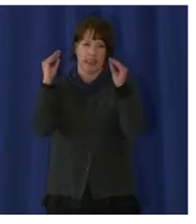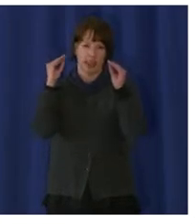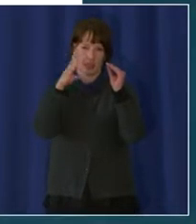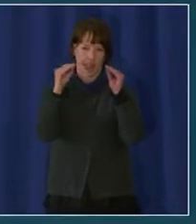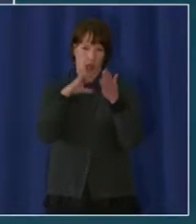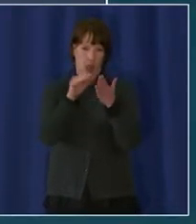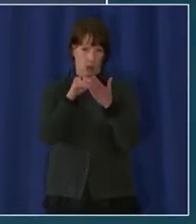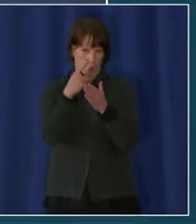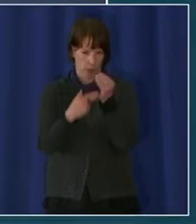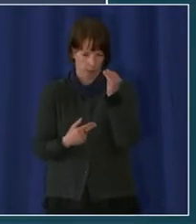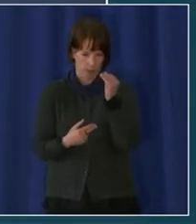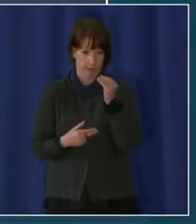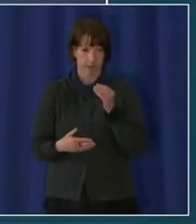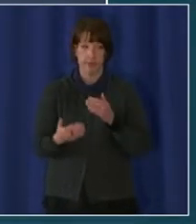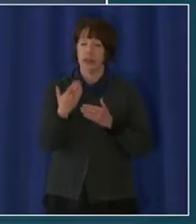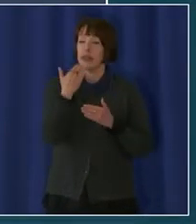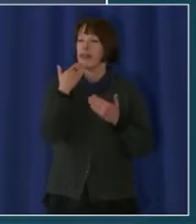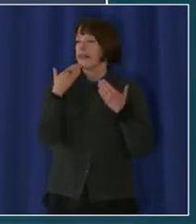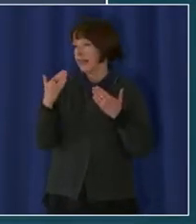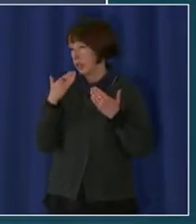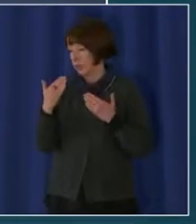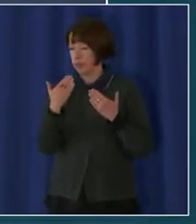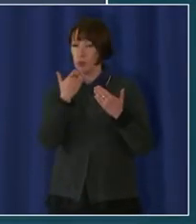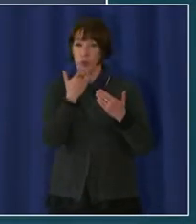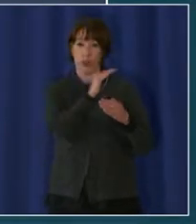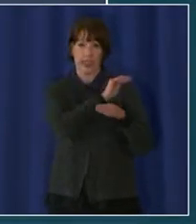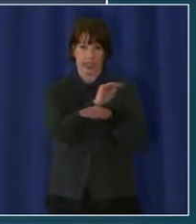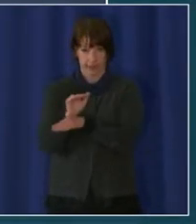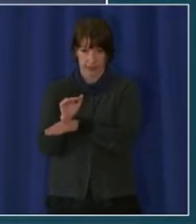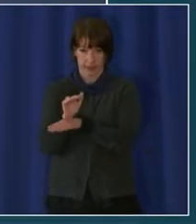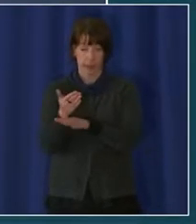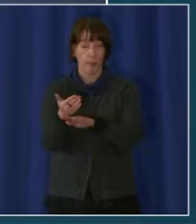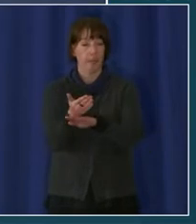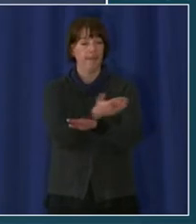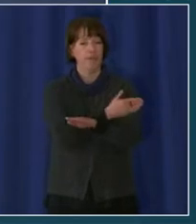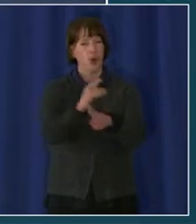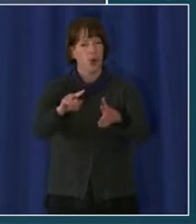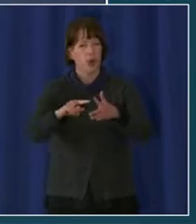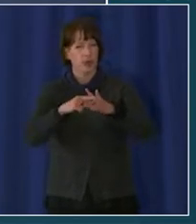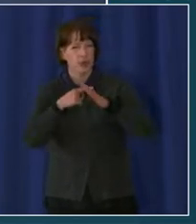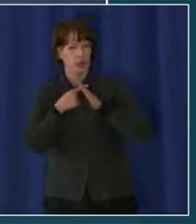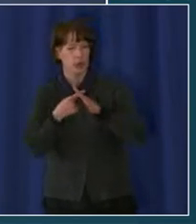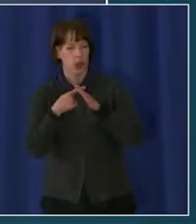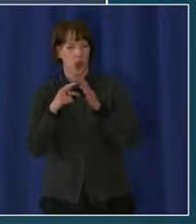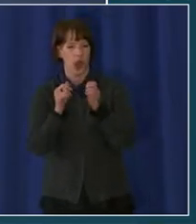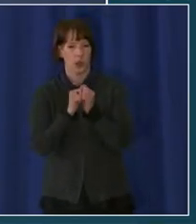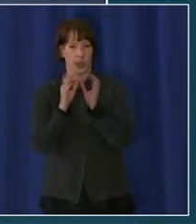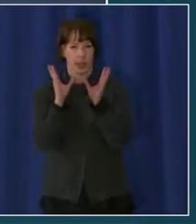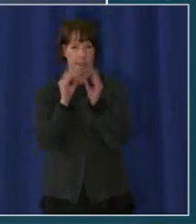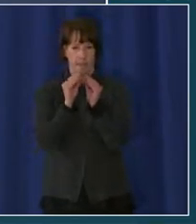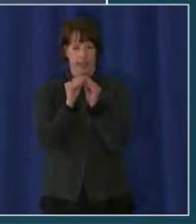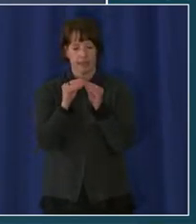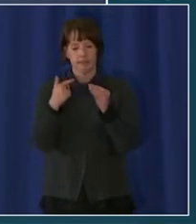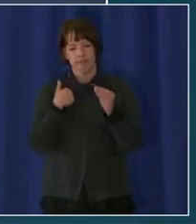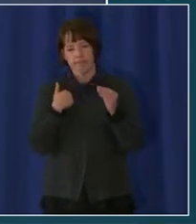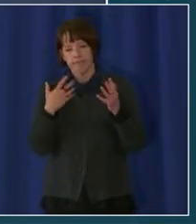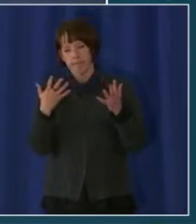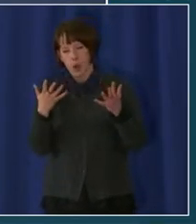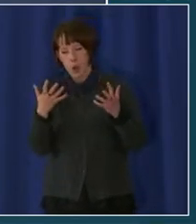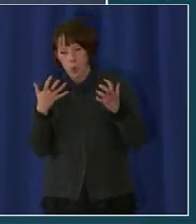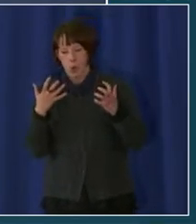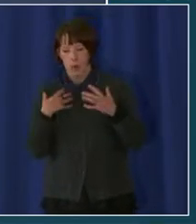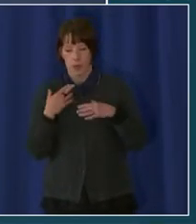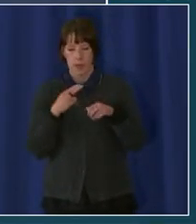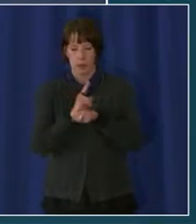Thank you, Jerry. Good evening, everyone. Before we get started with our town hall this evening, I did want to just take